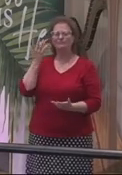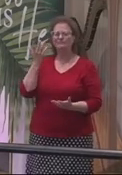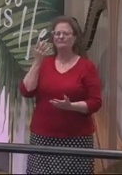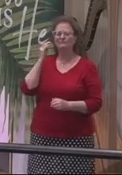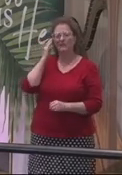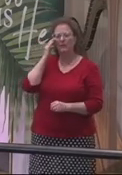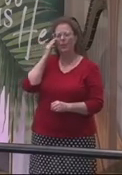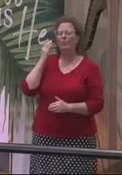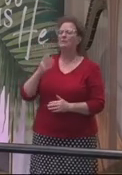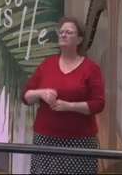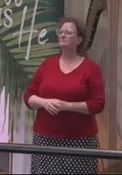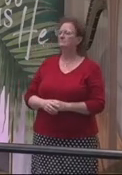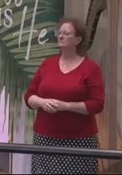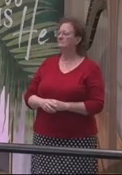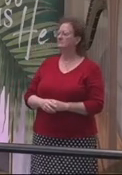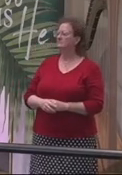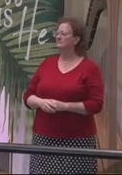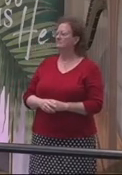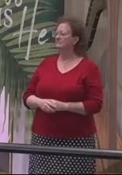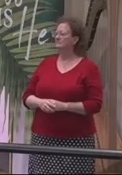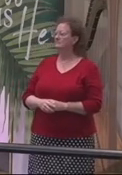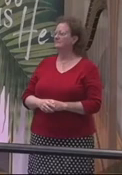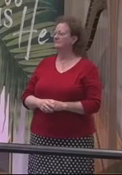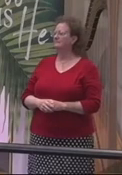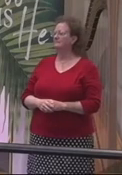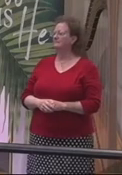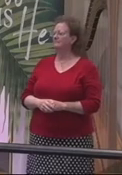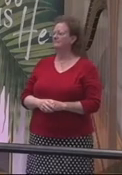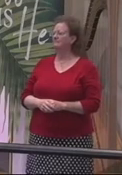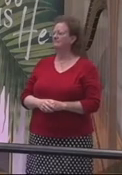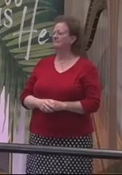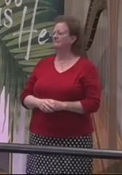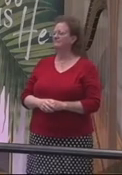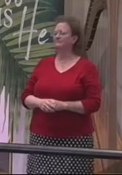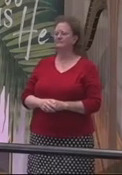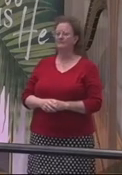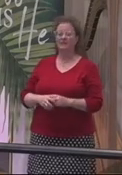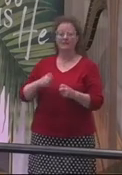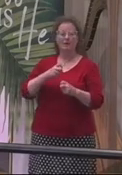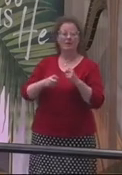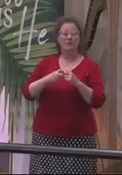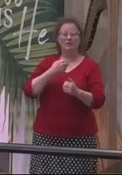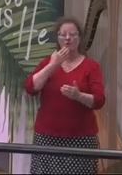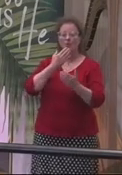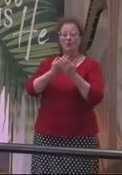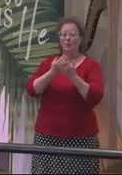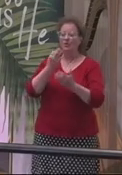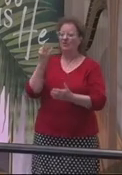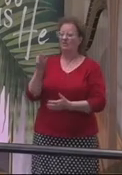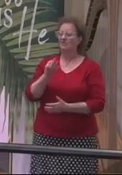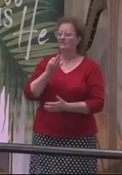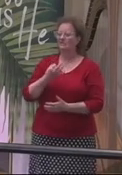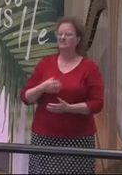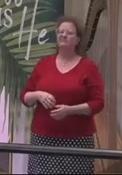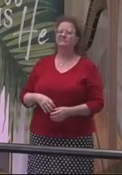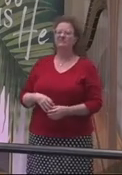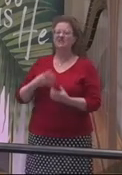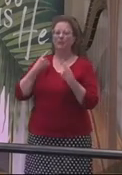I know, and I know I probably shouldn't say it, but the problem with Good Friday is that it's kind of a bummer,